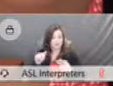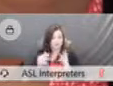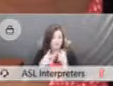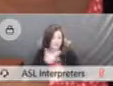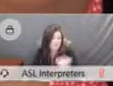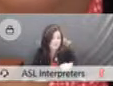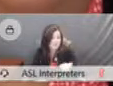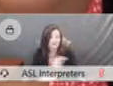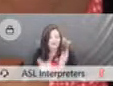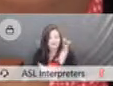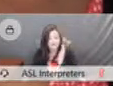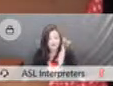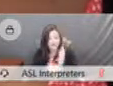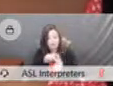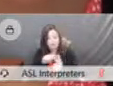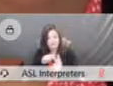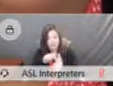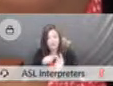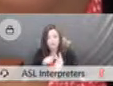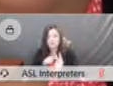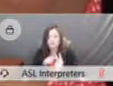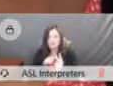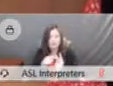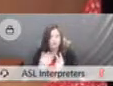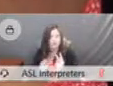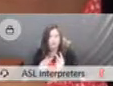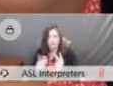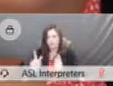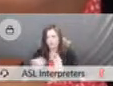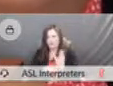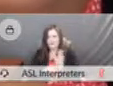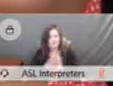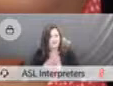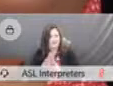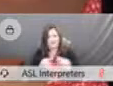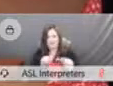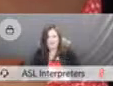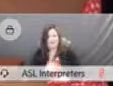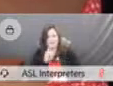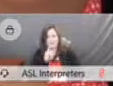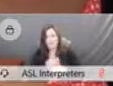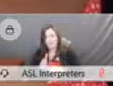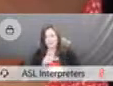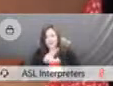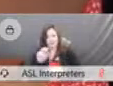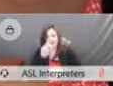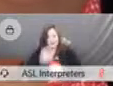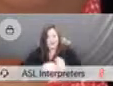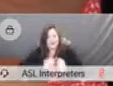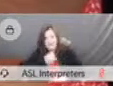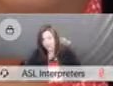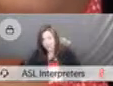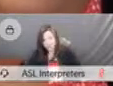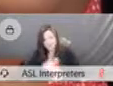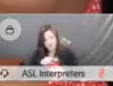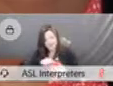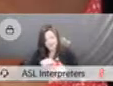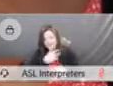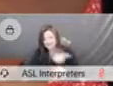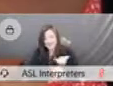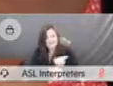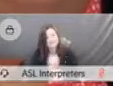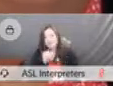used to produce those have been under development for 30 plus years. So these are not new